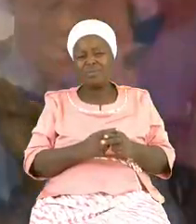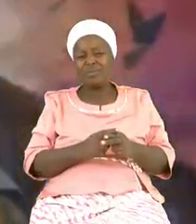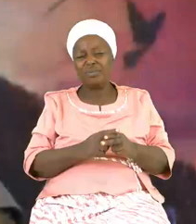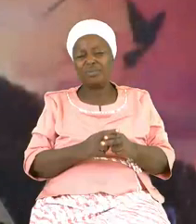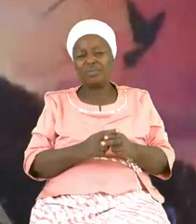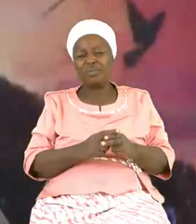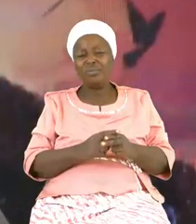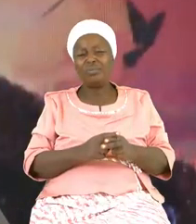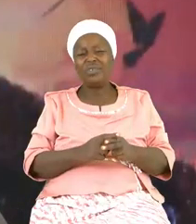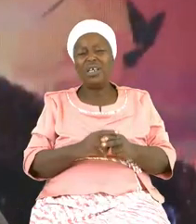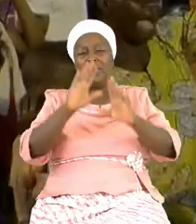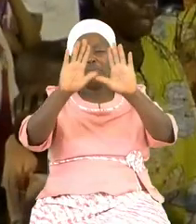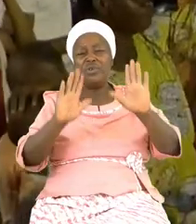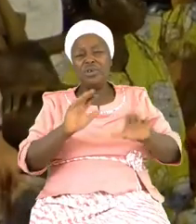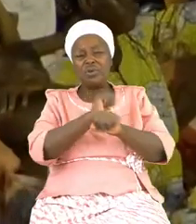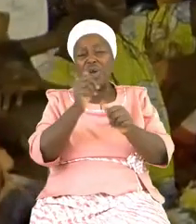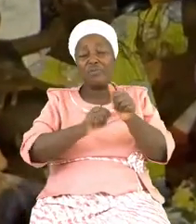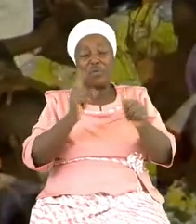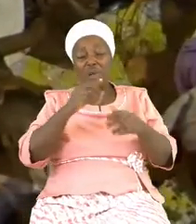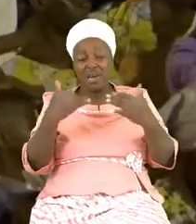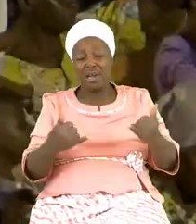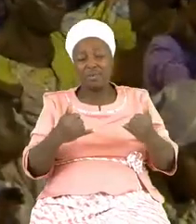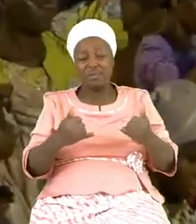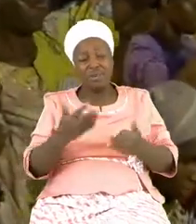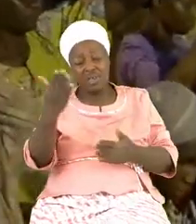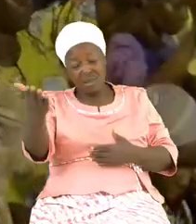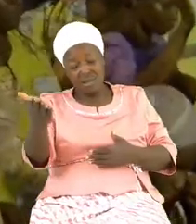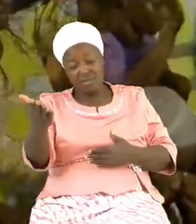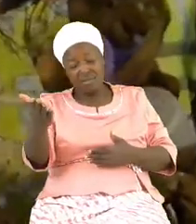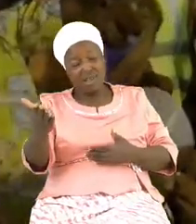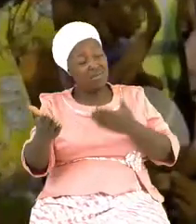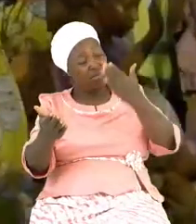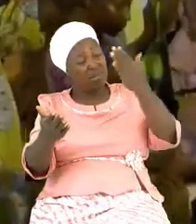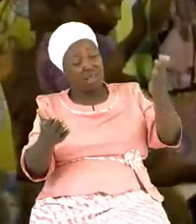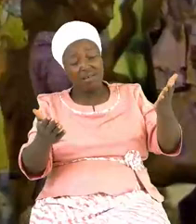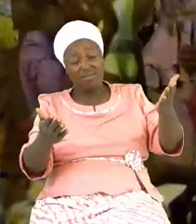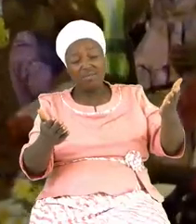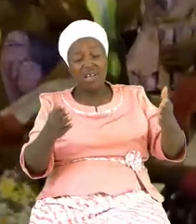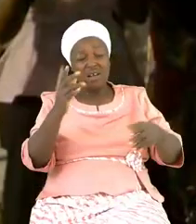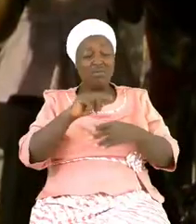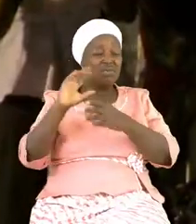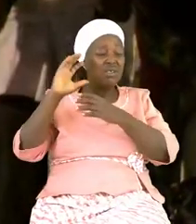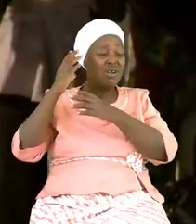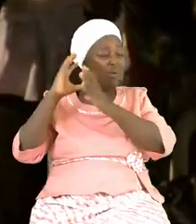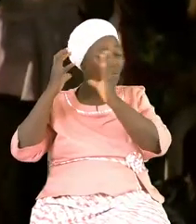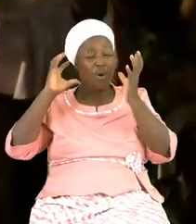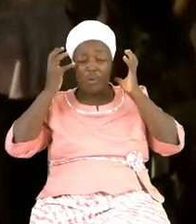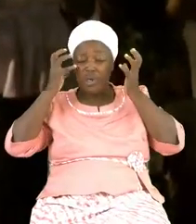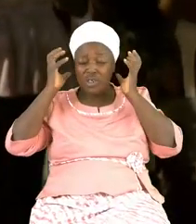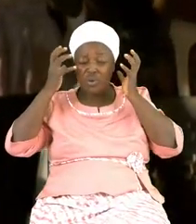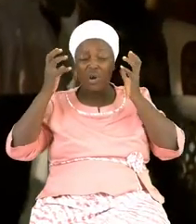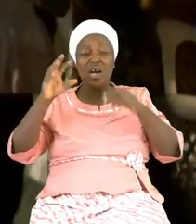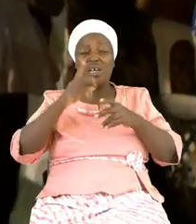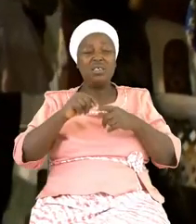Miracle everywhere now. Here, over the radio, on the television, in every